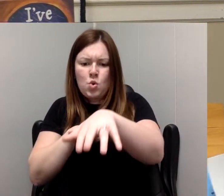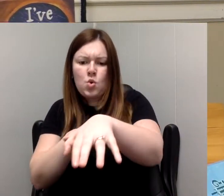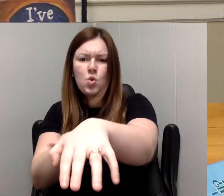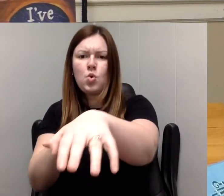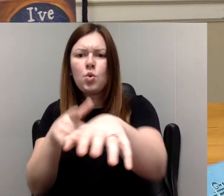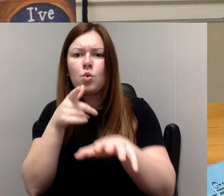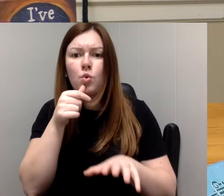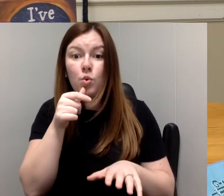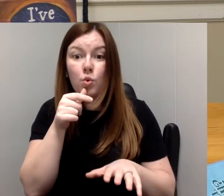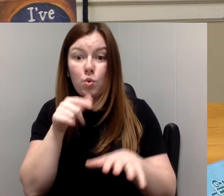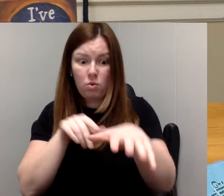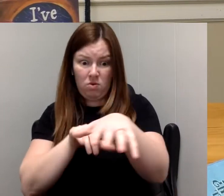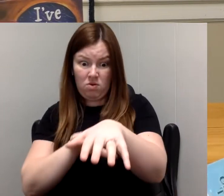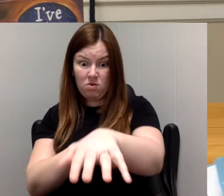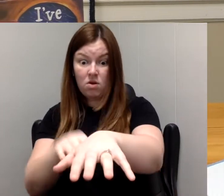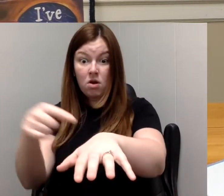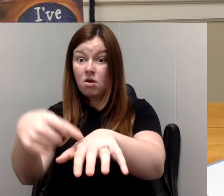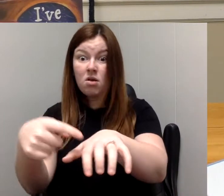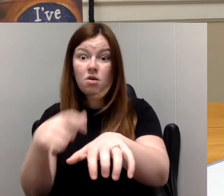reindeer not going to pull his sleigh?